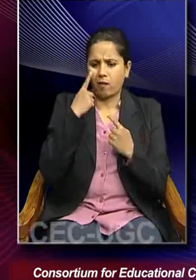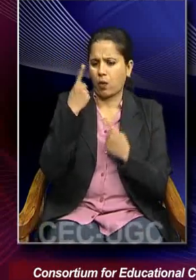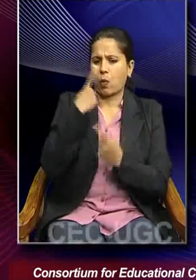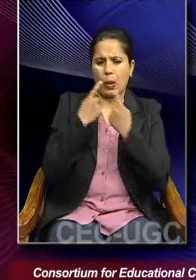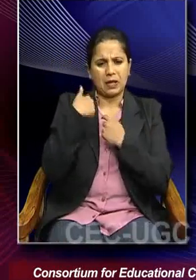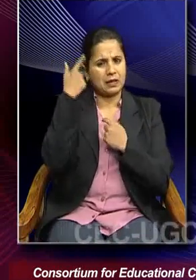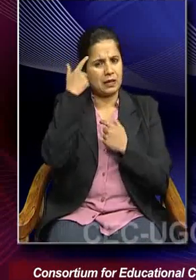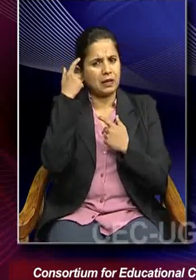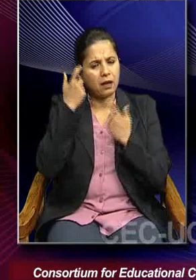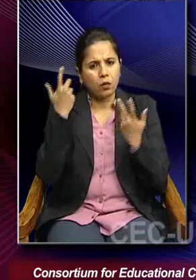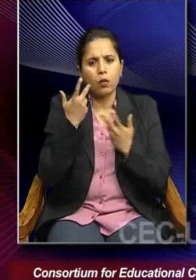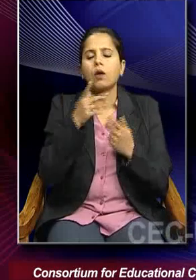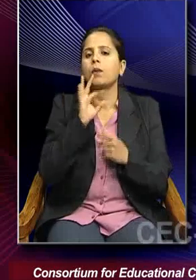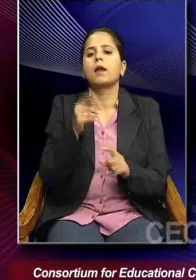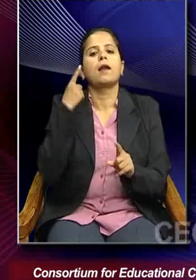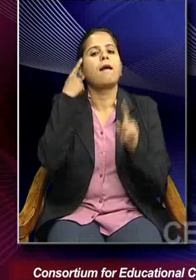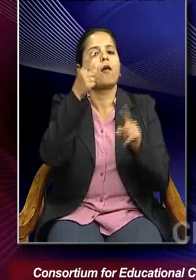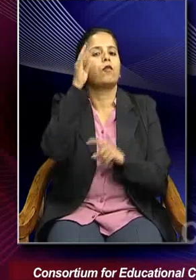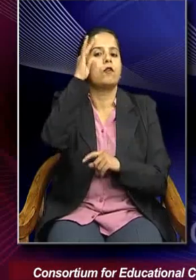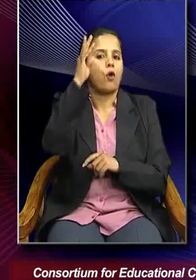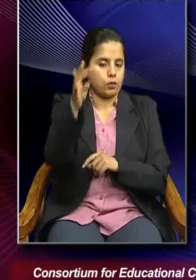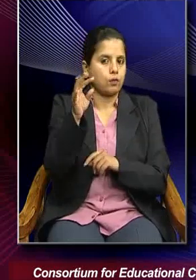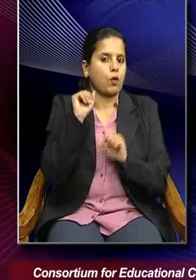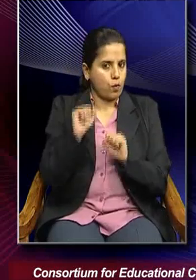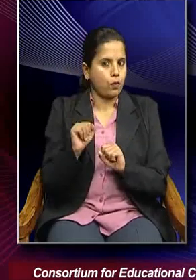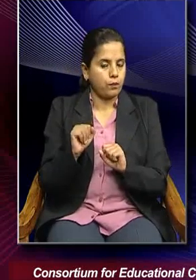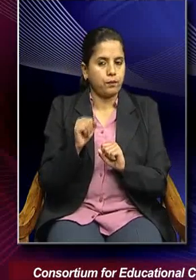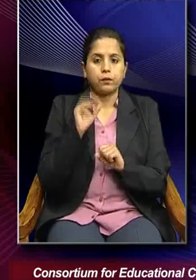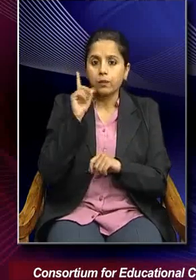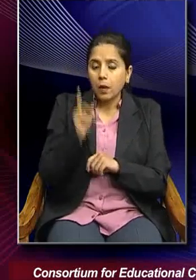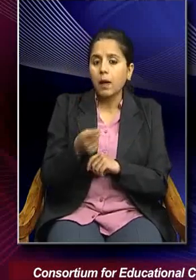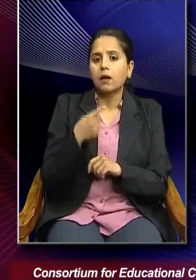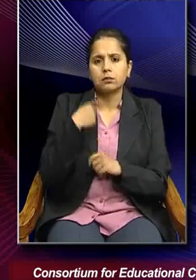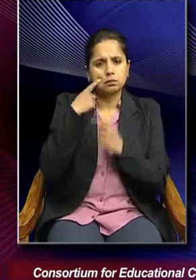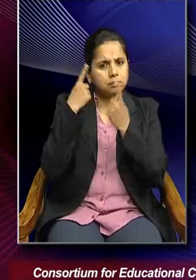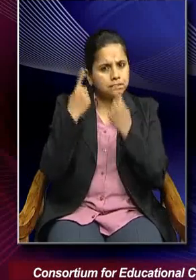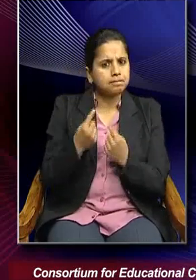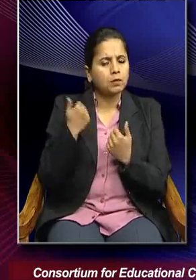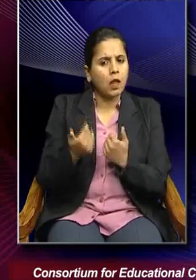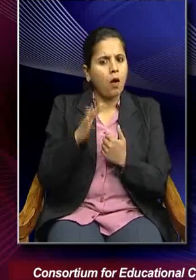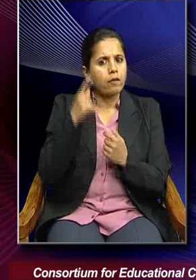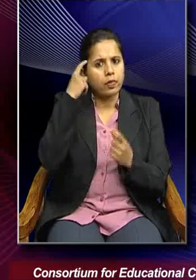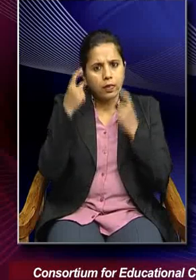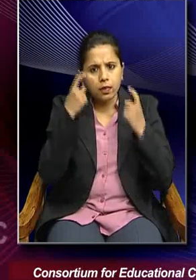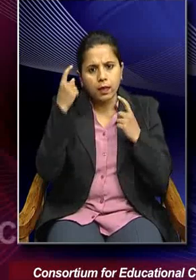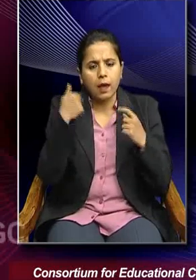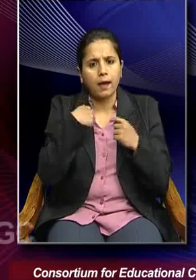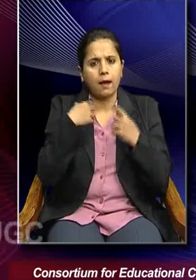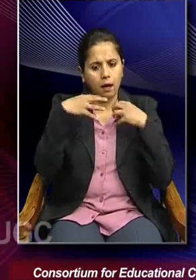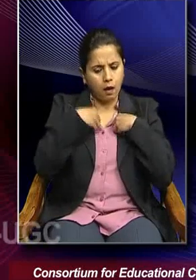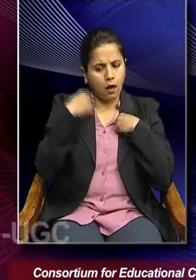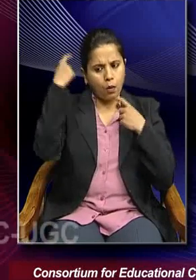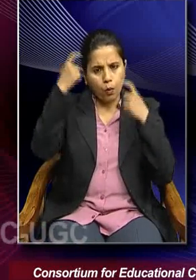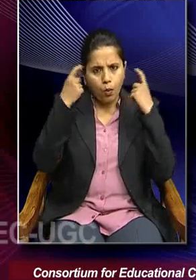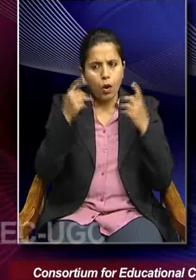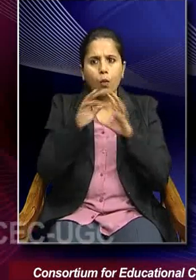is specifically the aim of philosophy, to critically analyze things that are going on around us, that are in